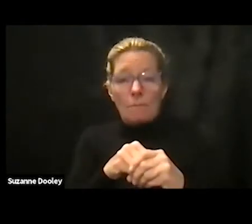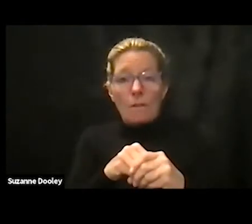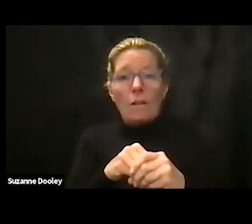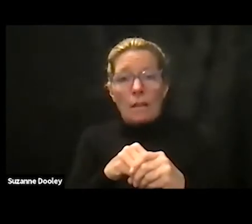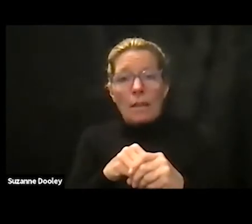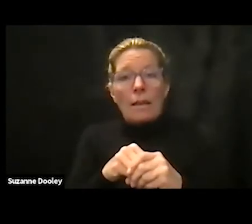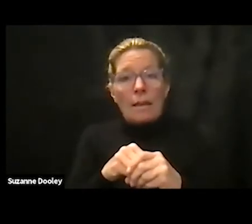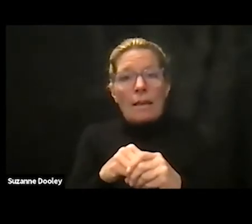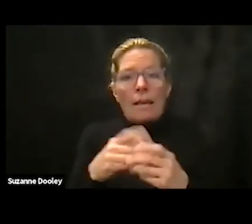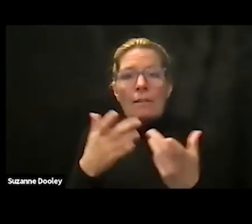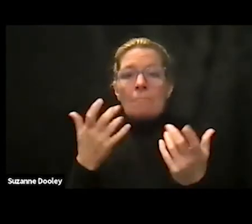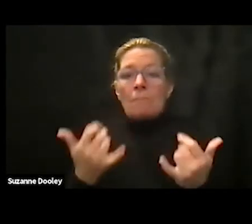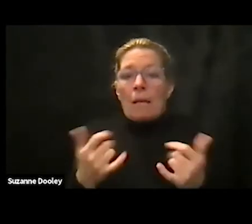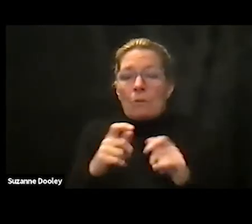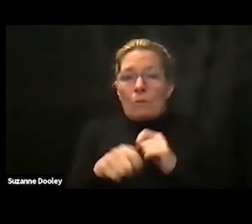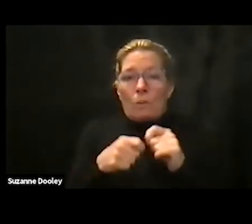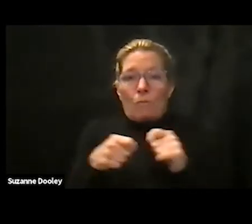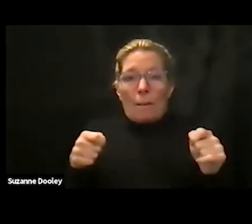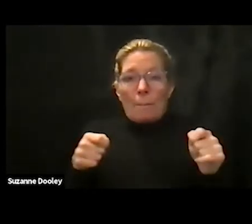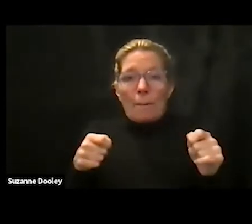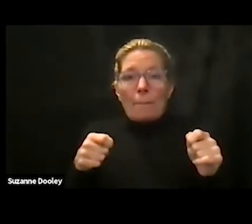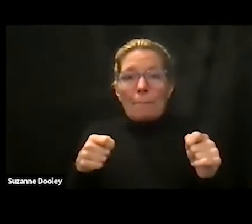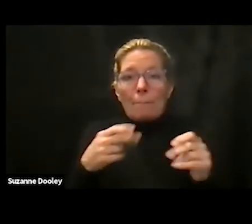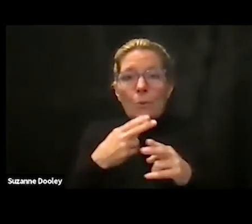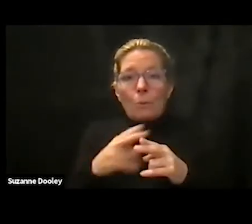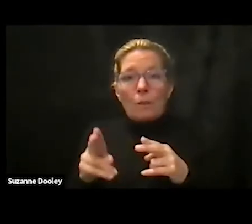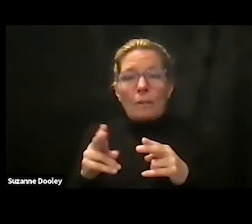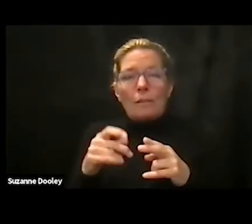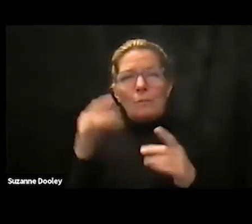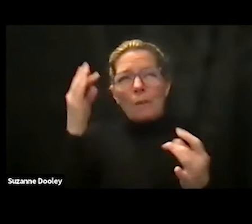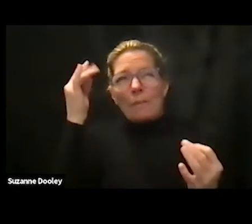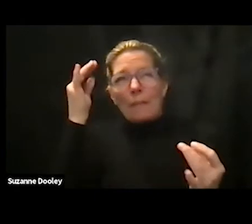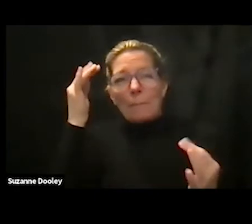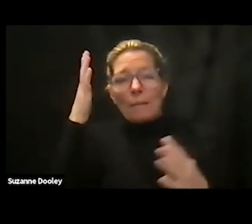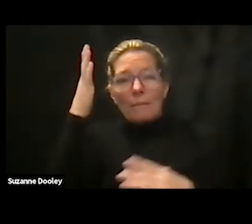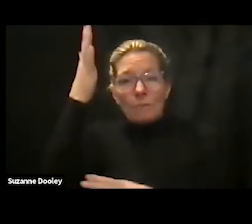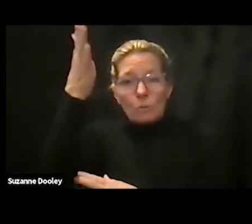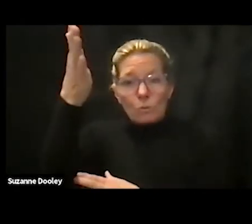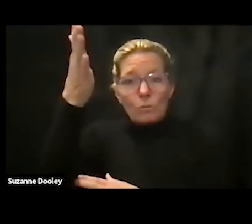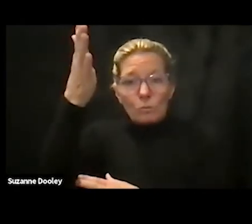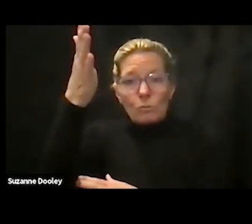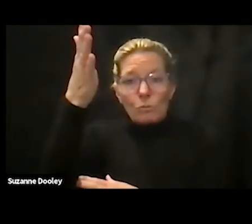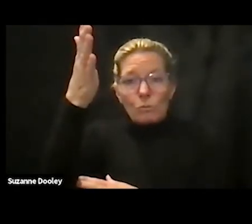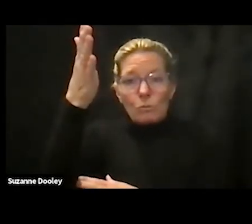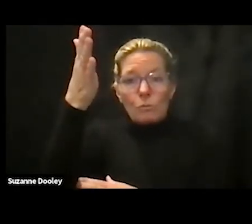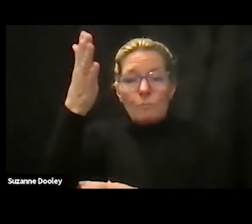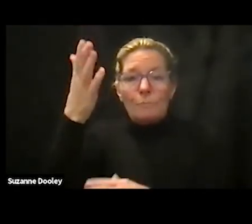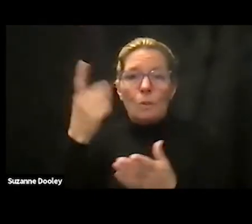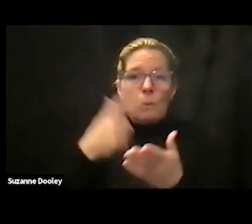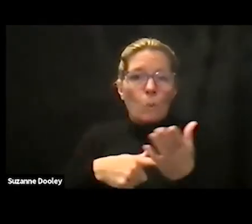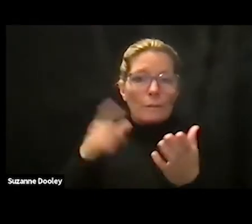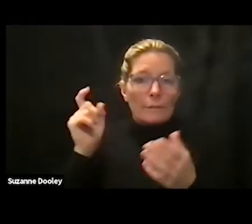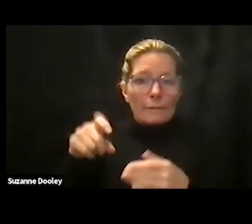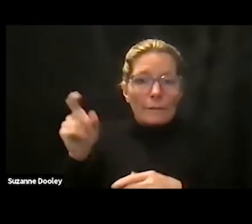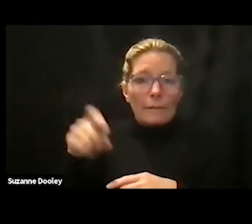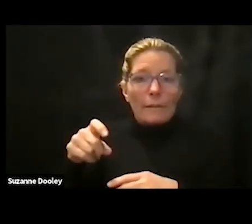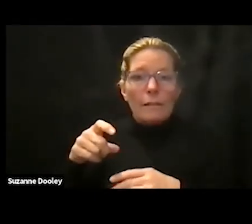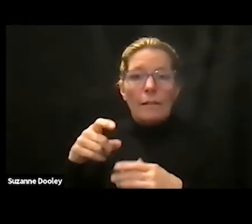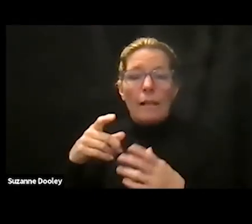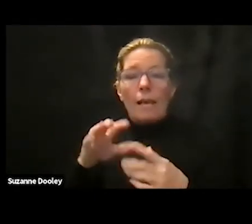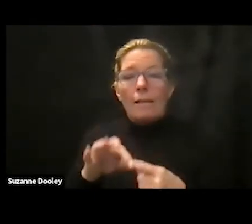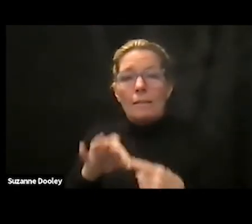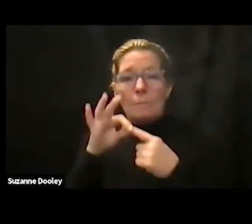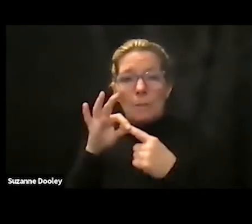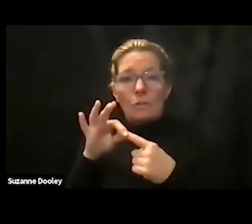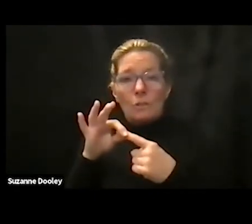I'll just kind of wrap this up here as we're thinking about the future and what is needed, and especially